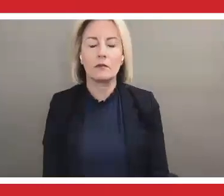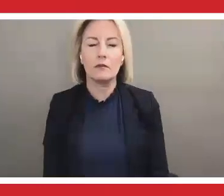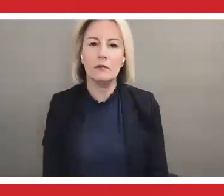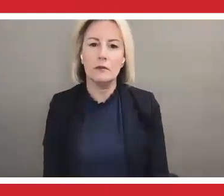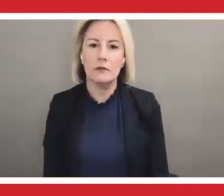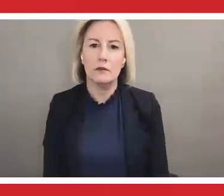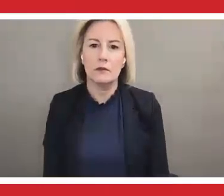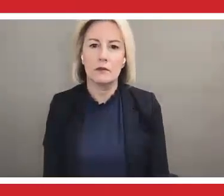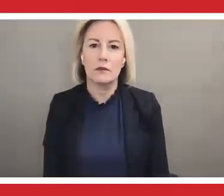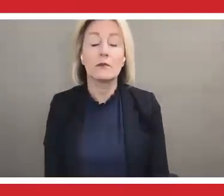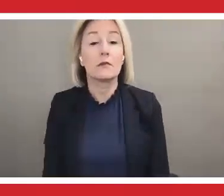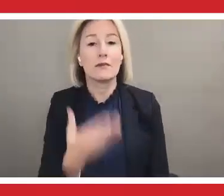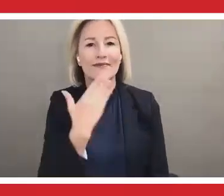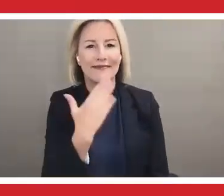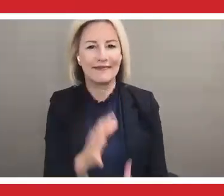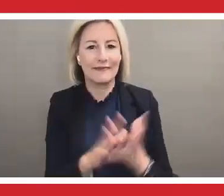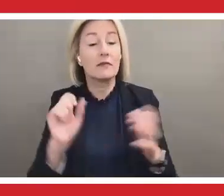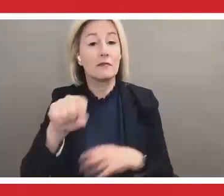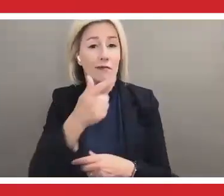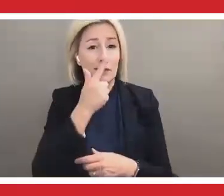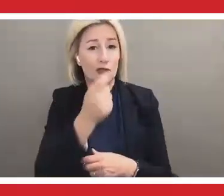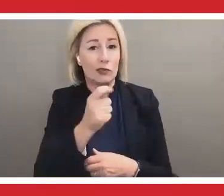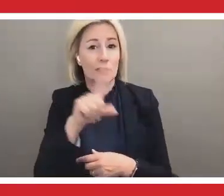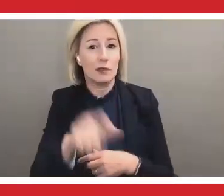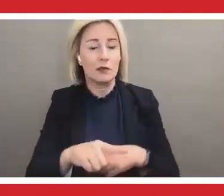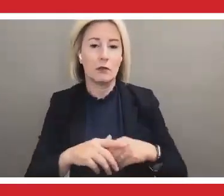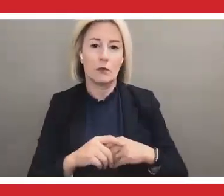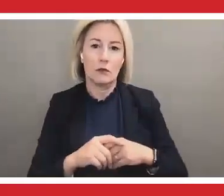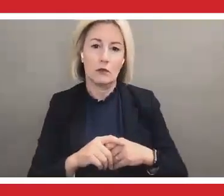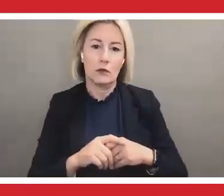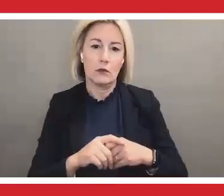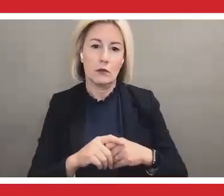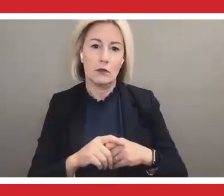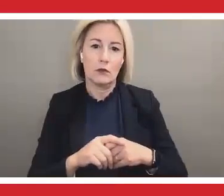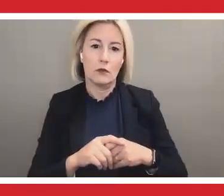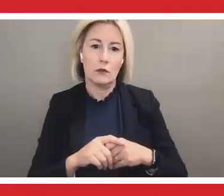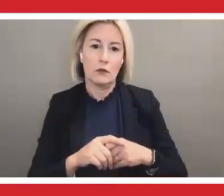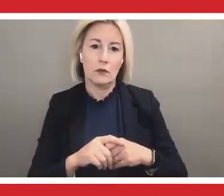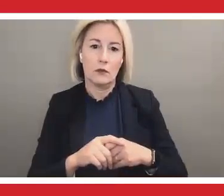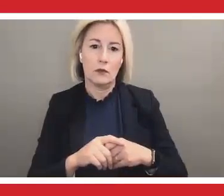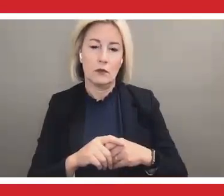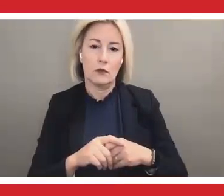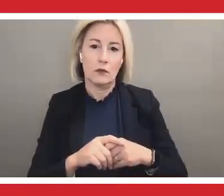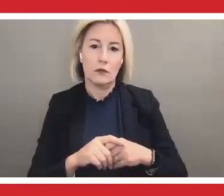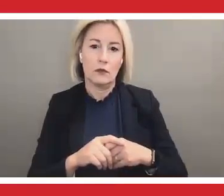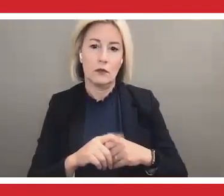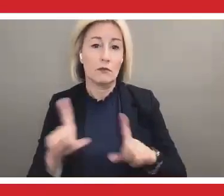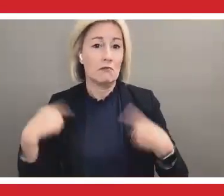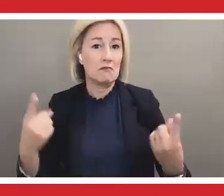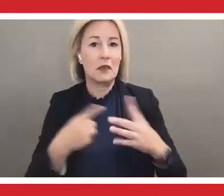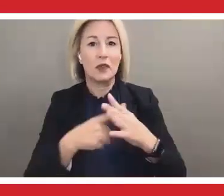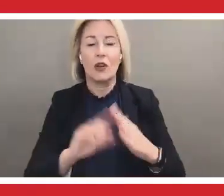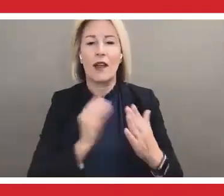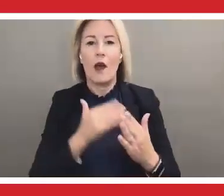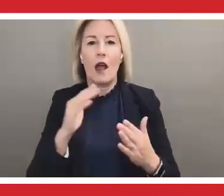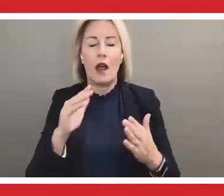Thank you so much. It's a very interesting question indeed, because since we started our activity, we have been